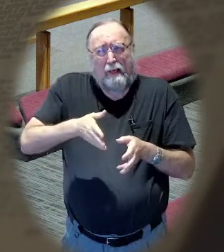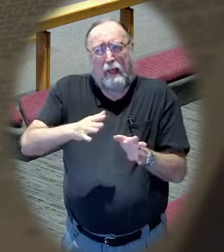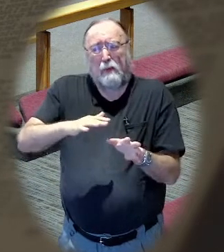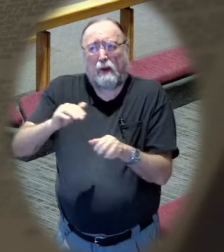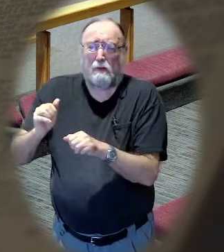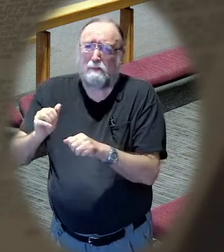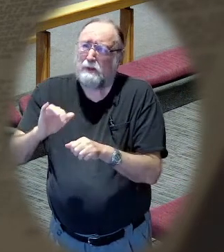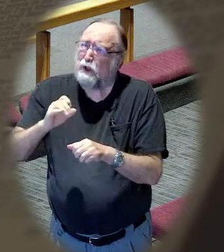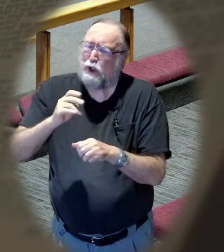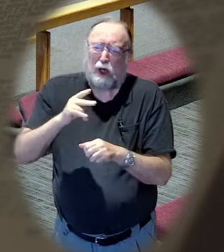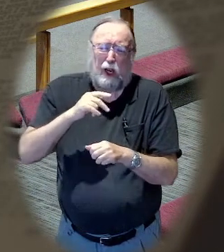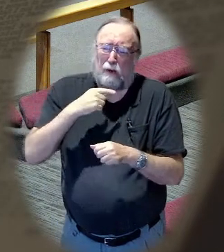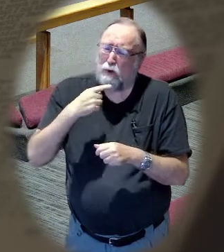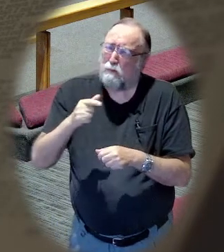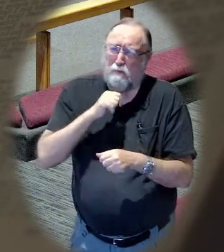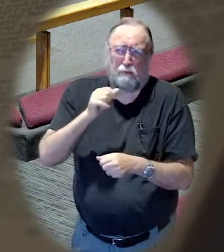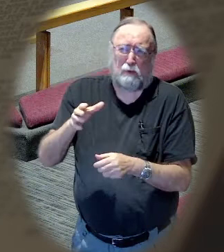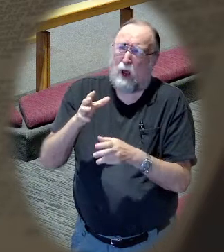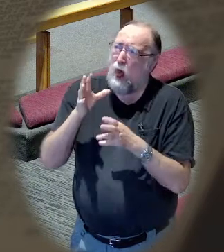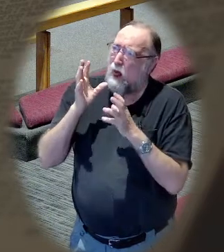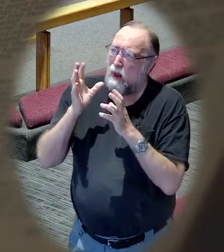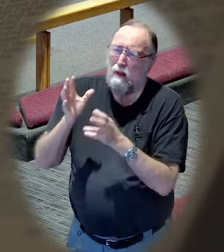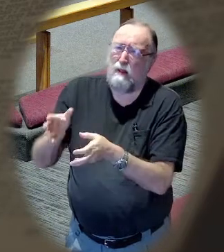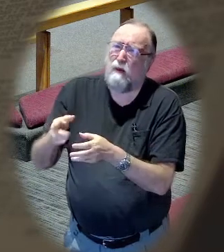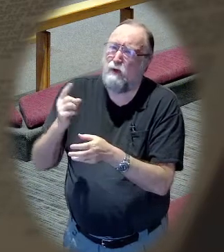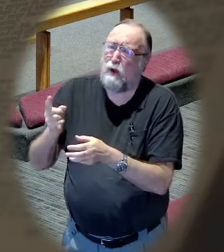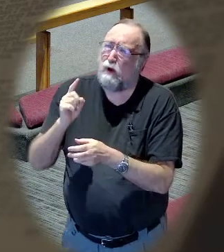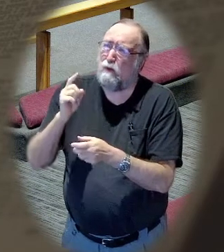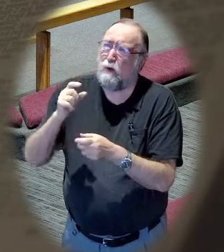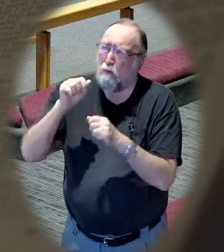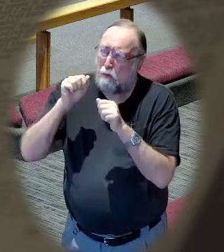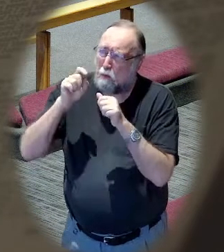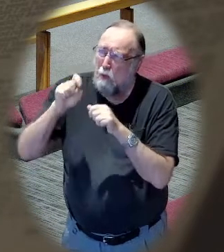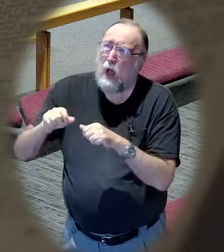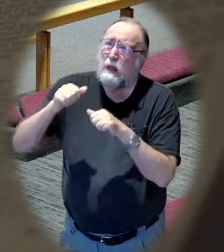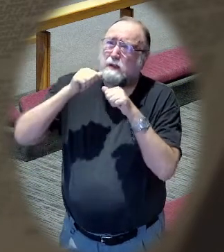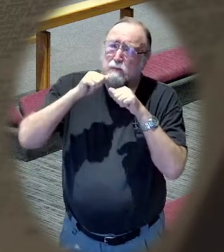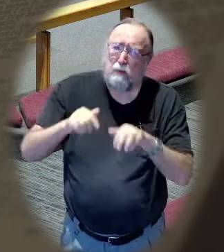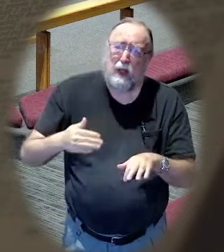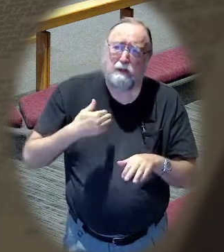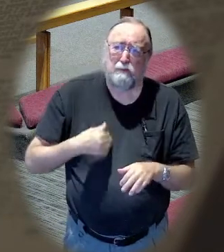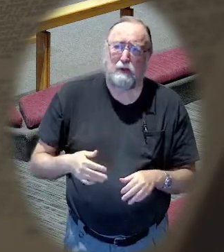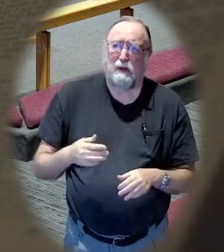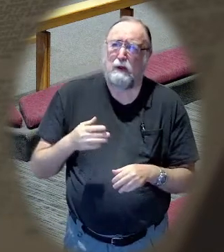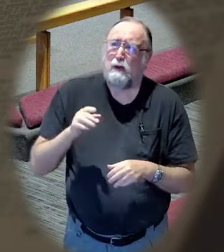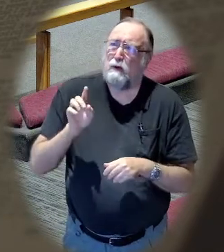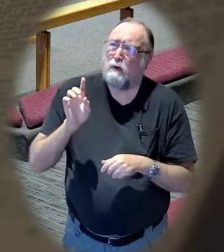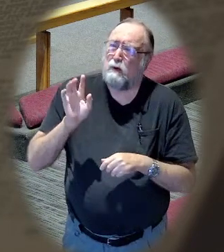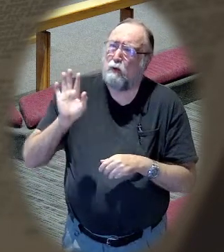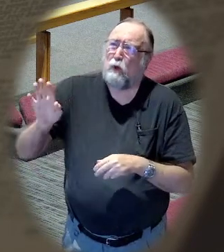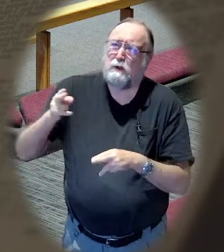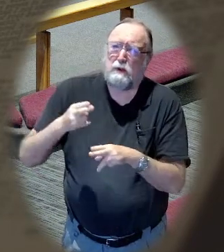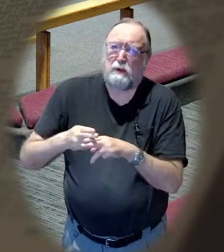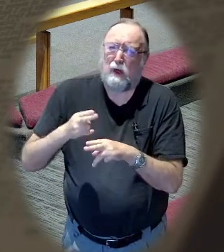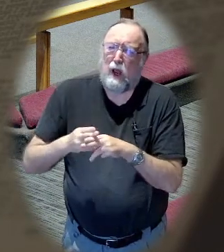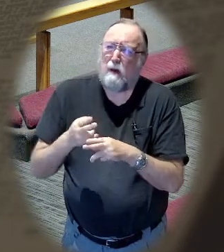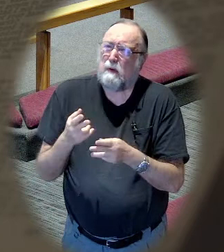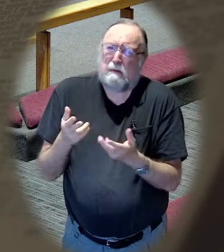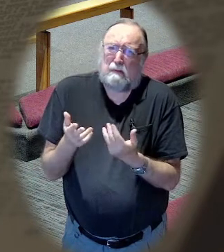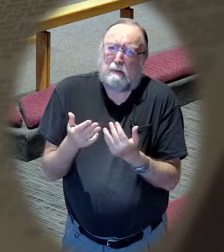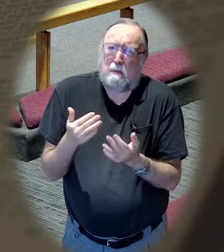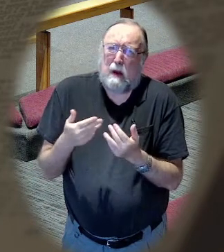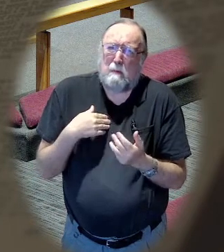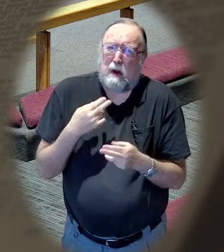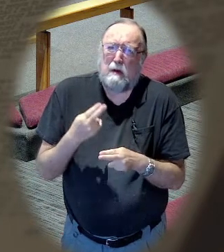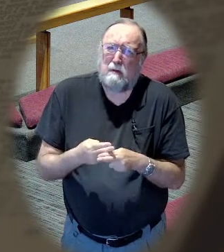not let you go unless you bless me." And he said to him, "What is your name?" And he said, "Jacob." Then he